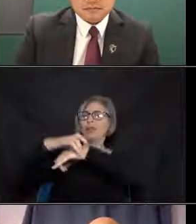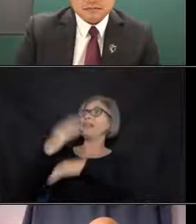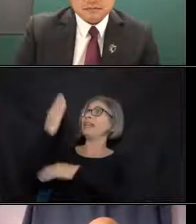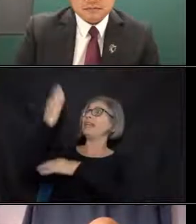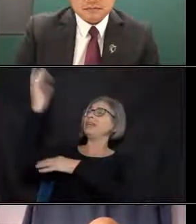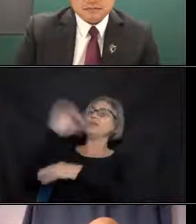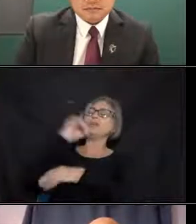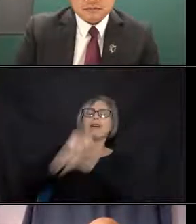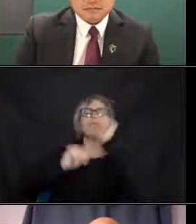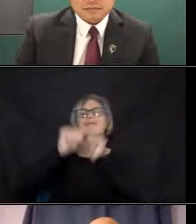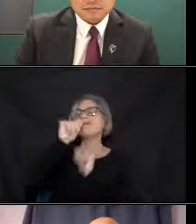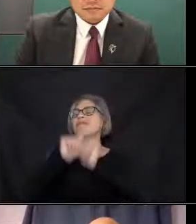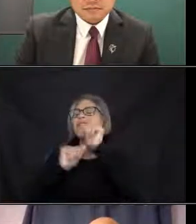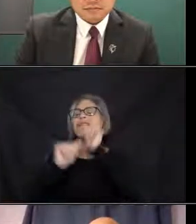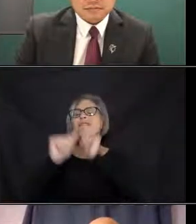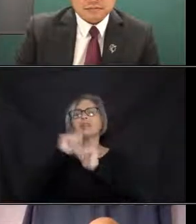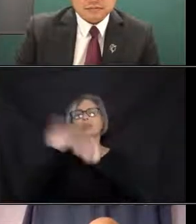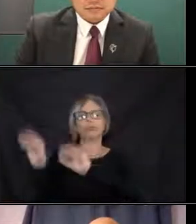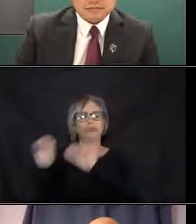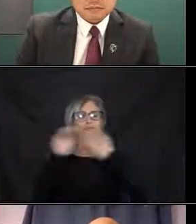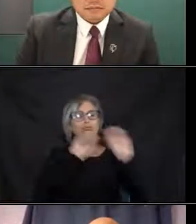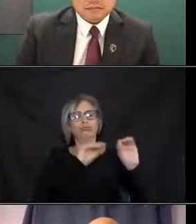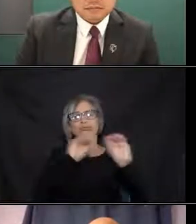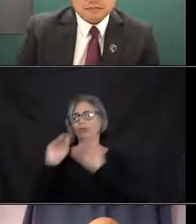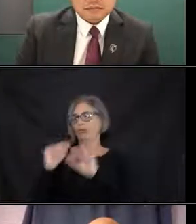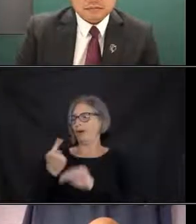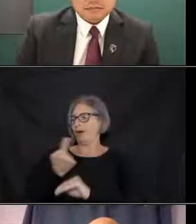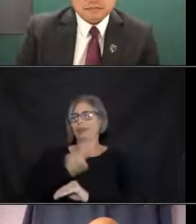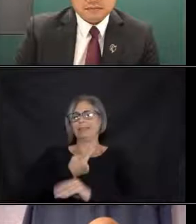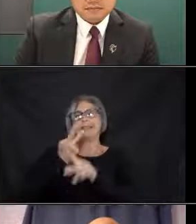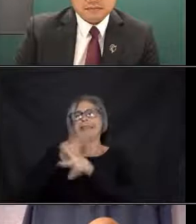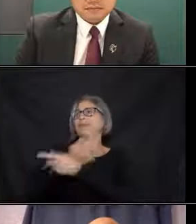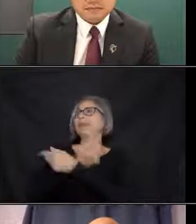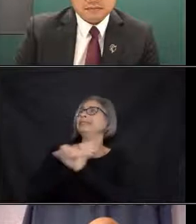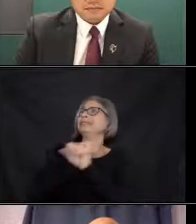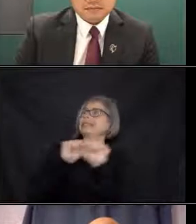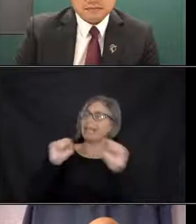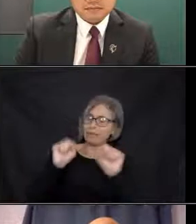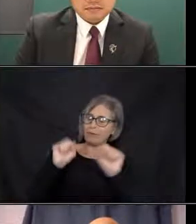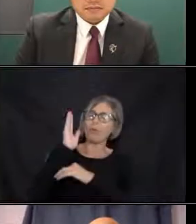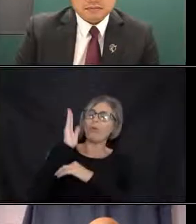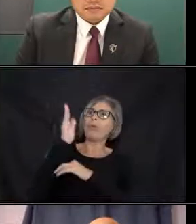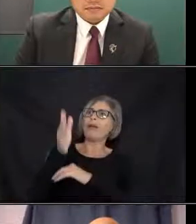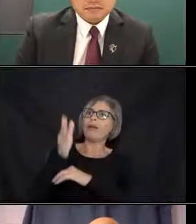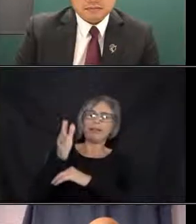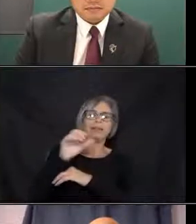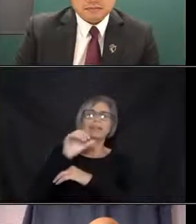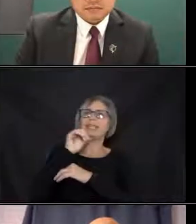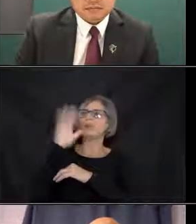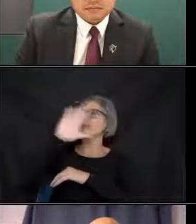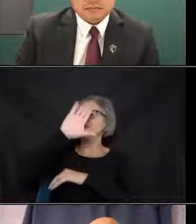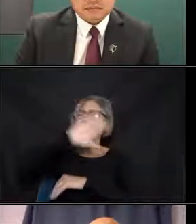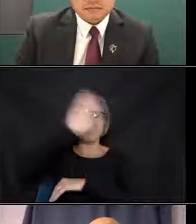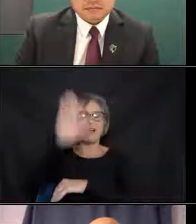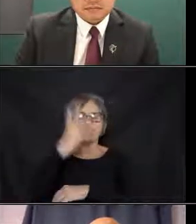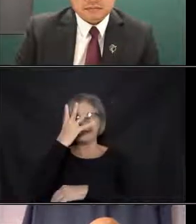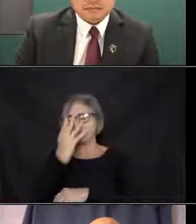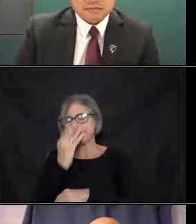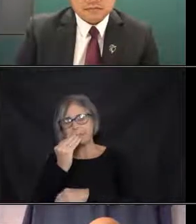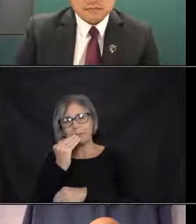suffer thy foot to be moved. For he who keepeth thee doth neither slumber nor sleep. The Lord is